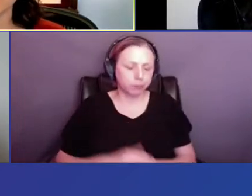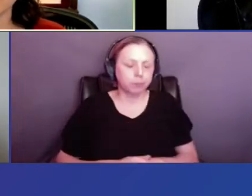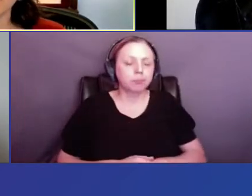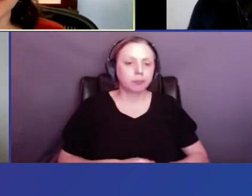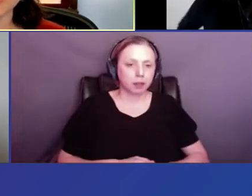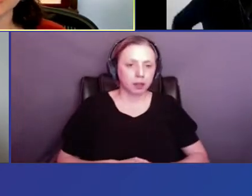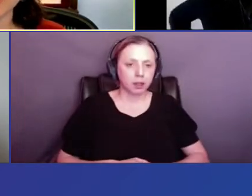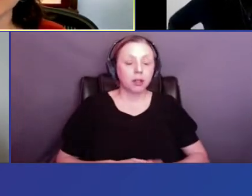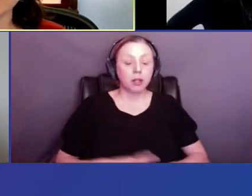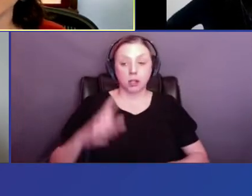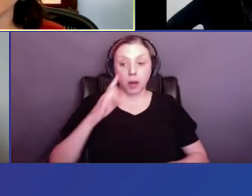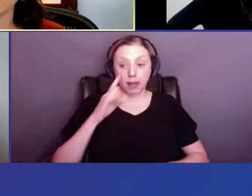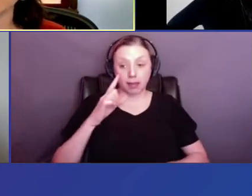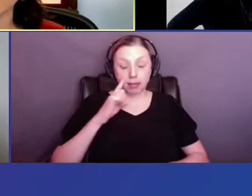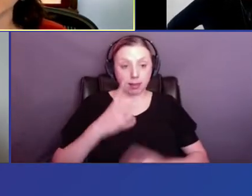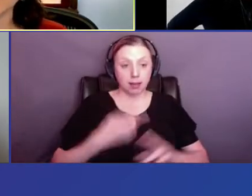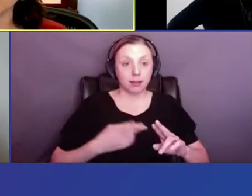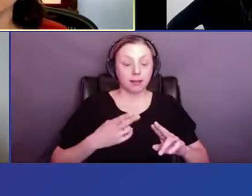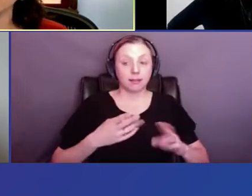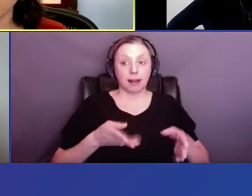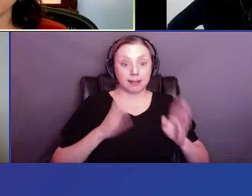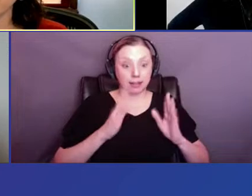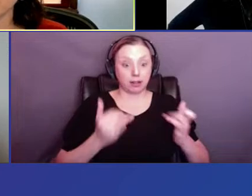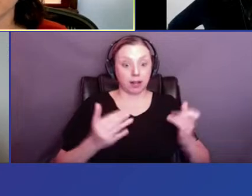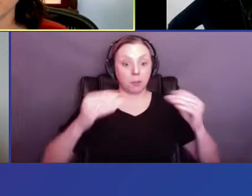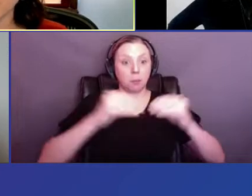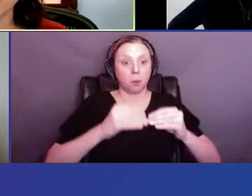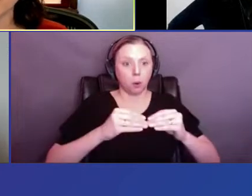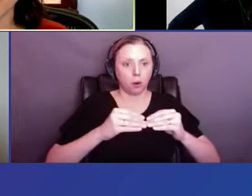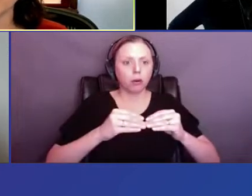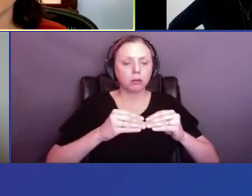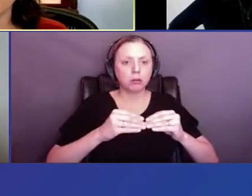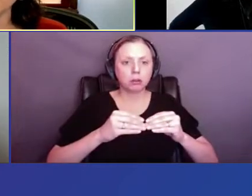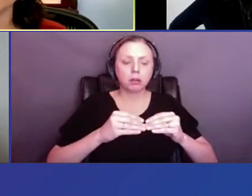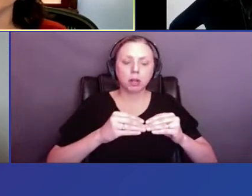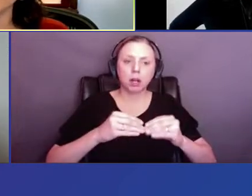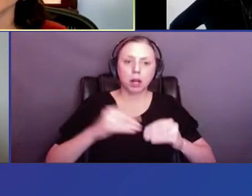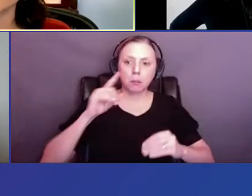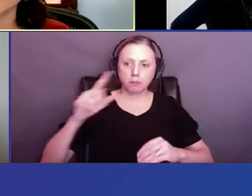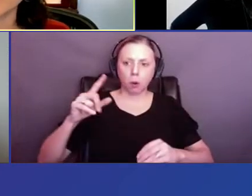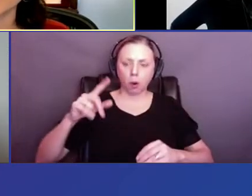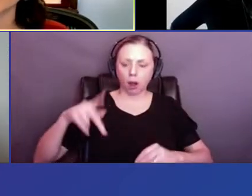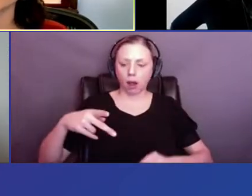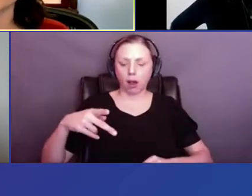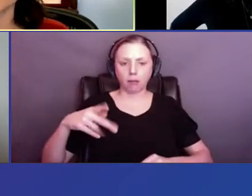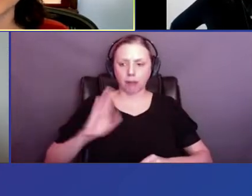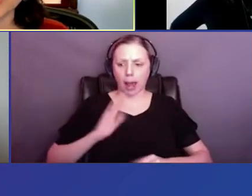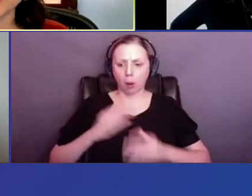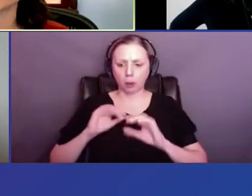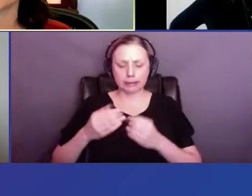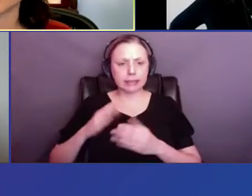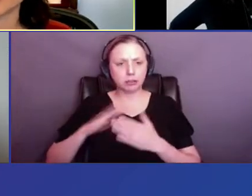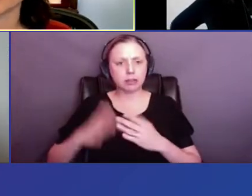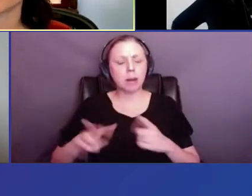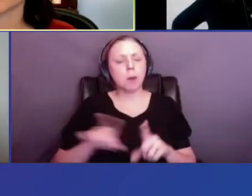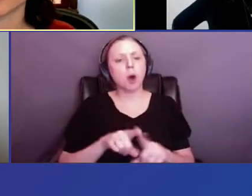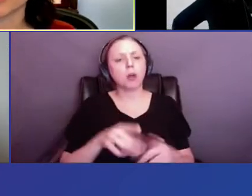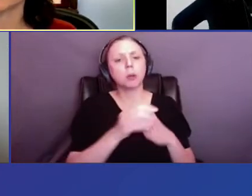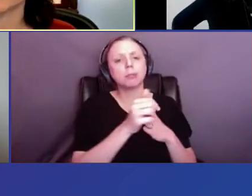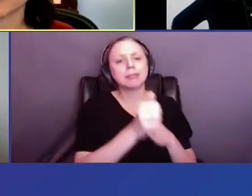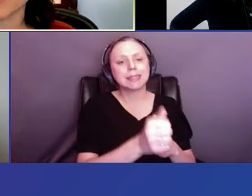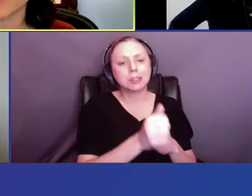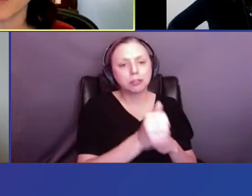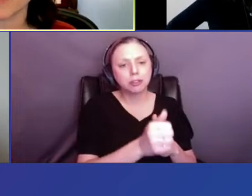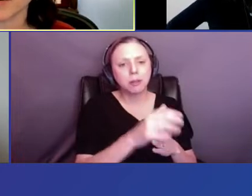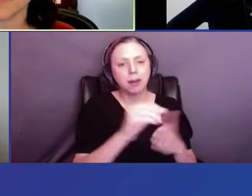the heightened attention is both on the philanthropic side, but also within the leadership and, you know,